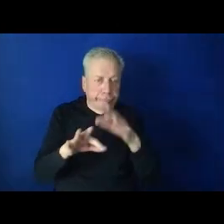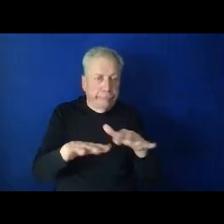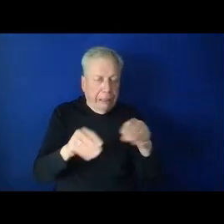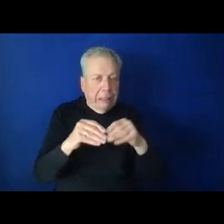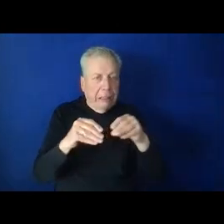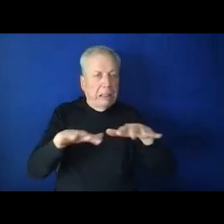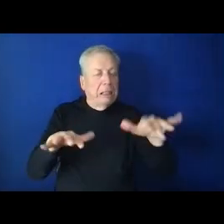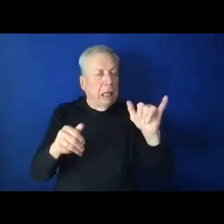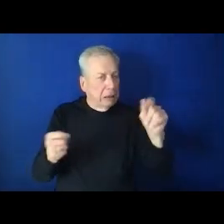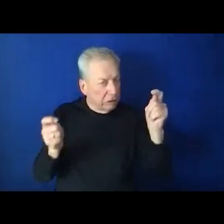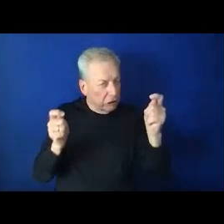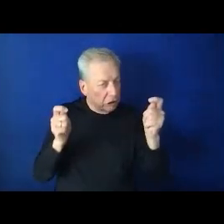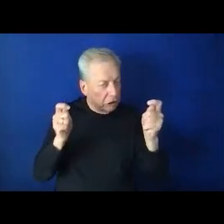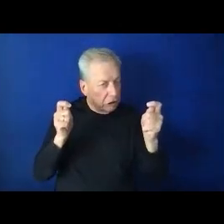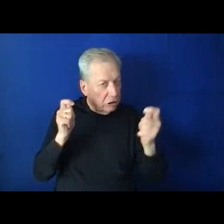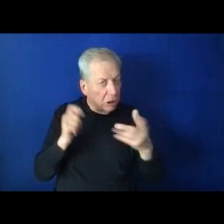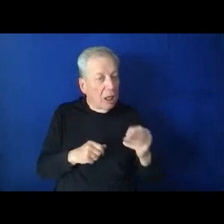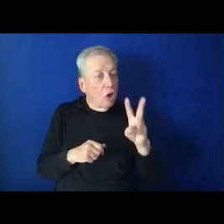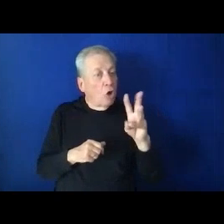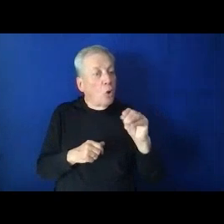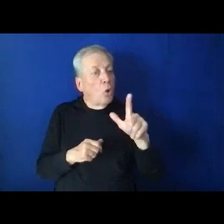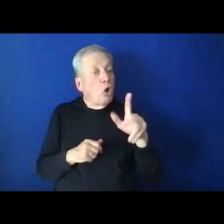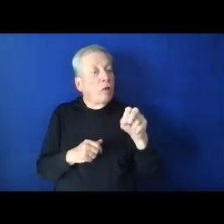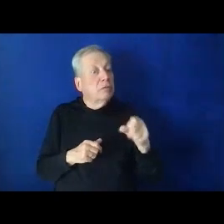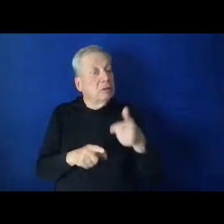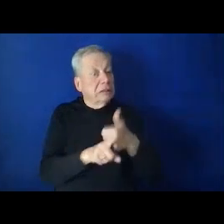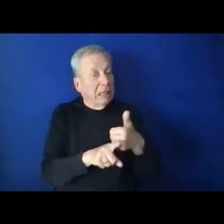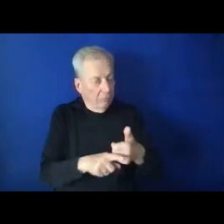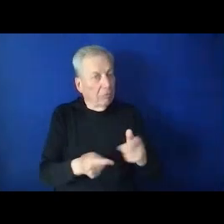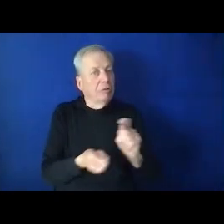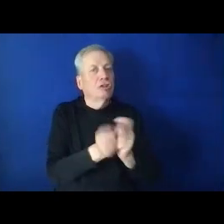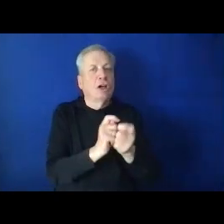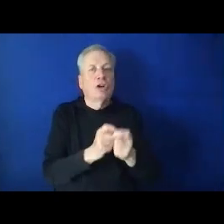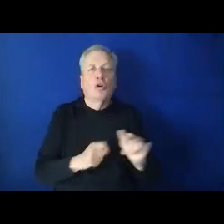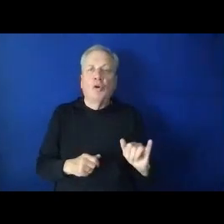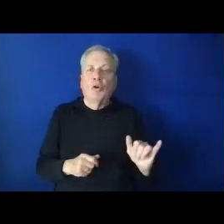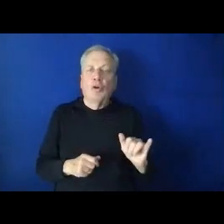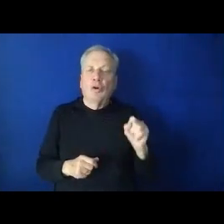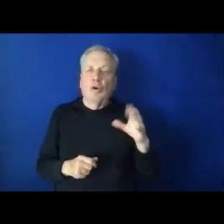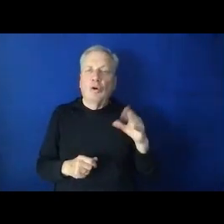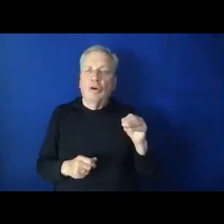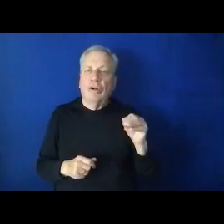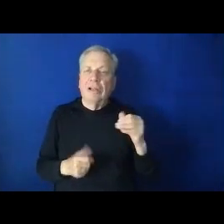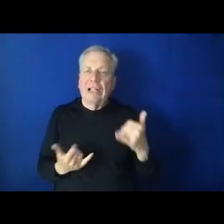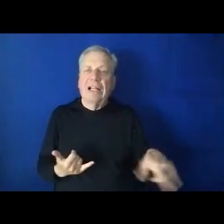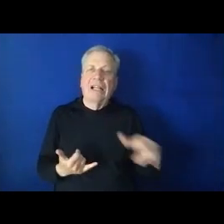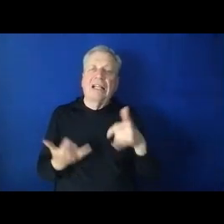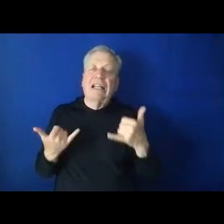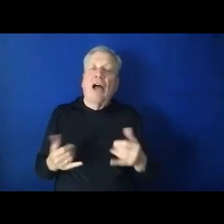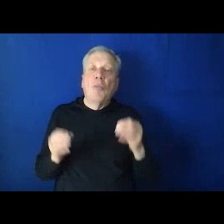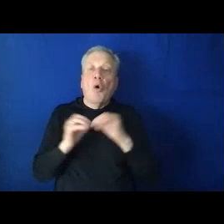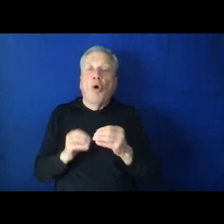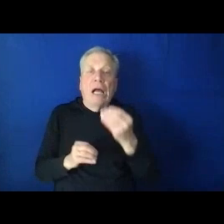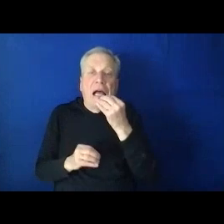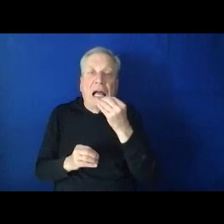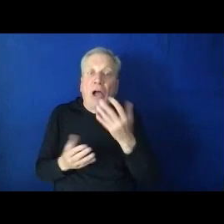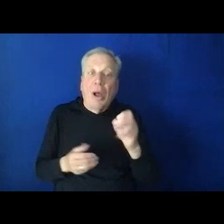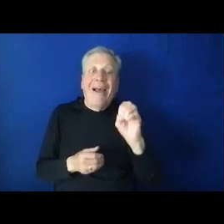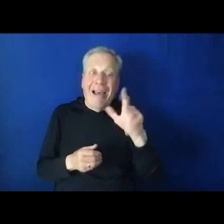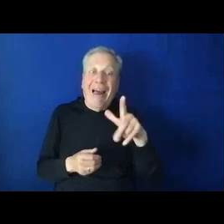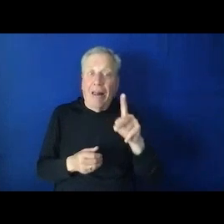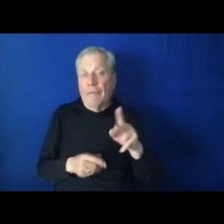numbers changed, and the wolves adapted over time. And so now they are consuming elk,